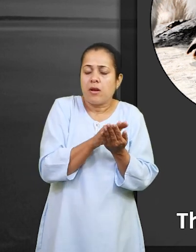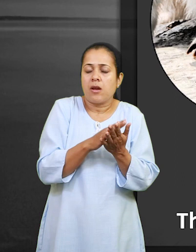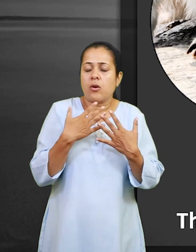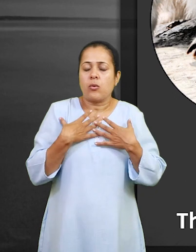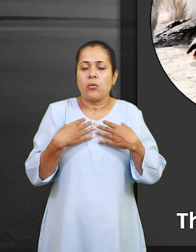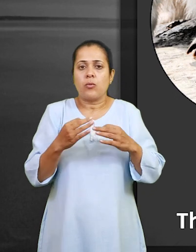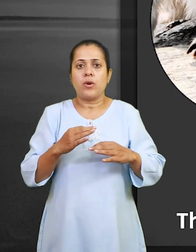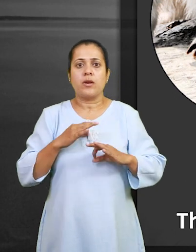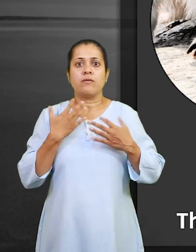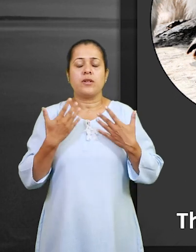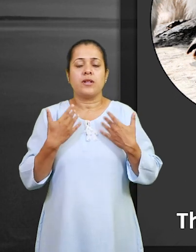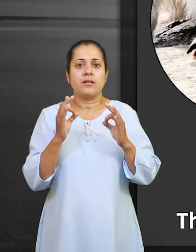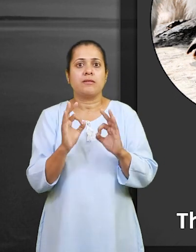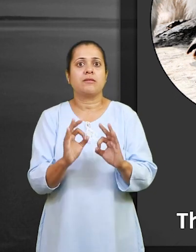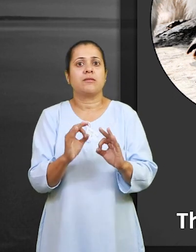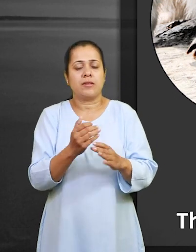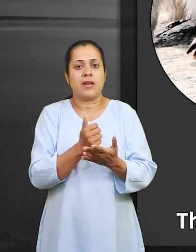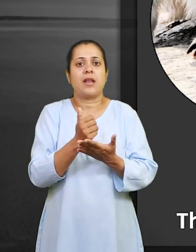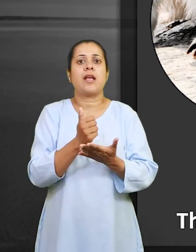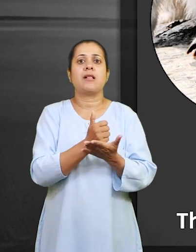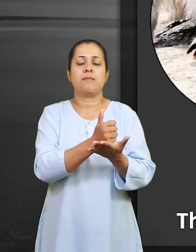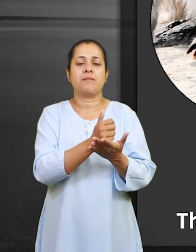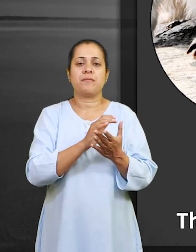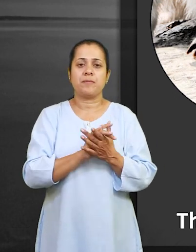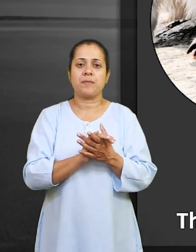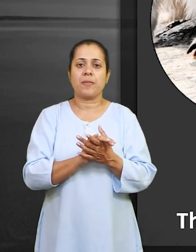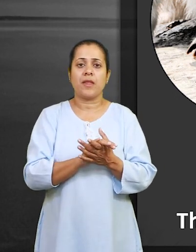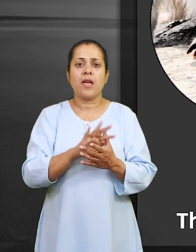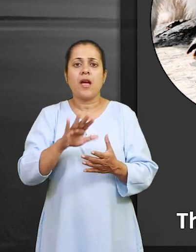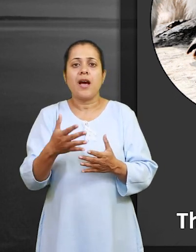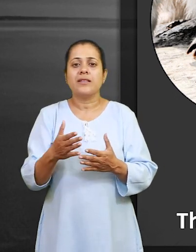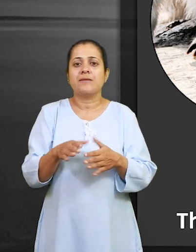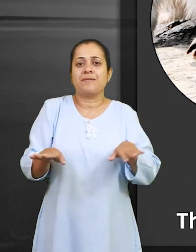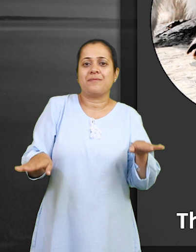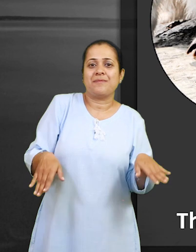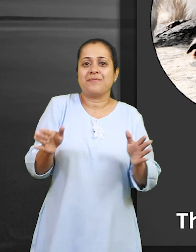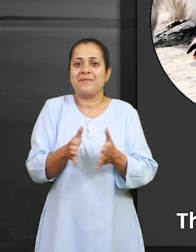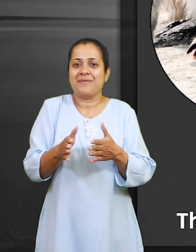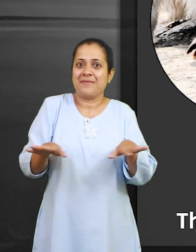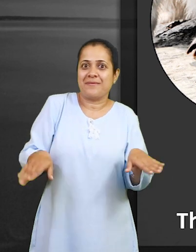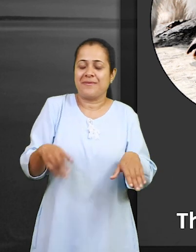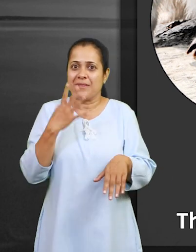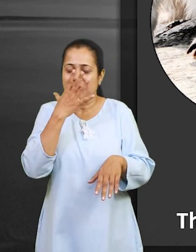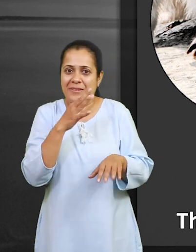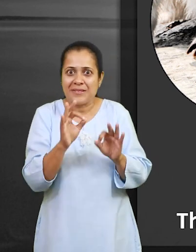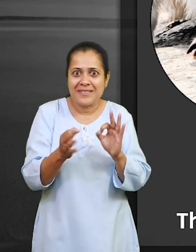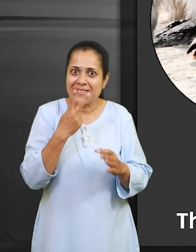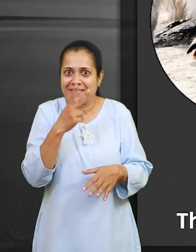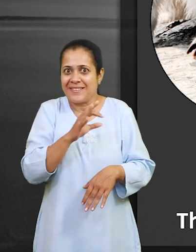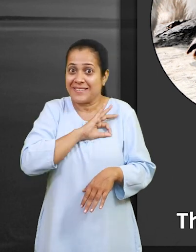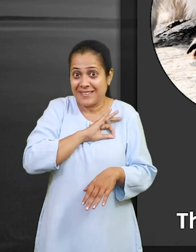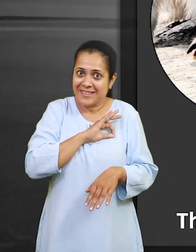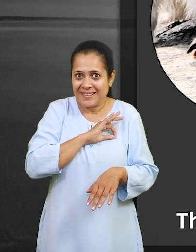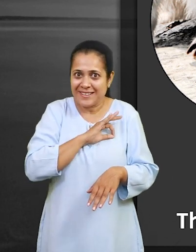winters. Another example of animals is penguins. They look pretty. I'm sure you